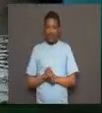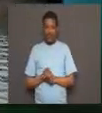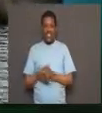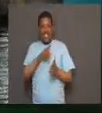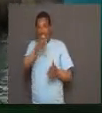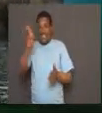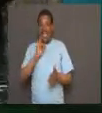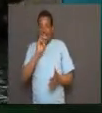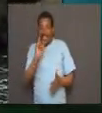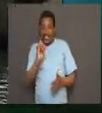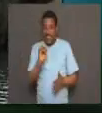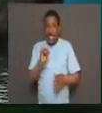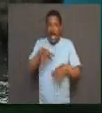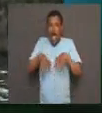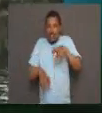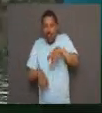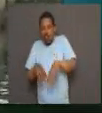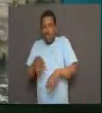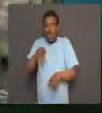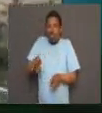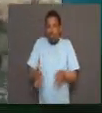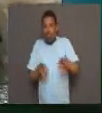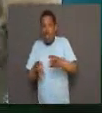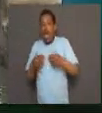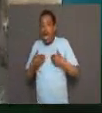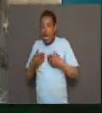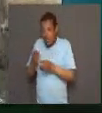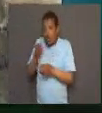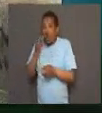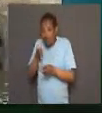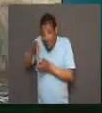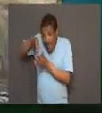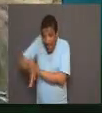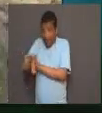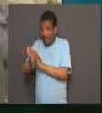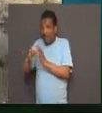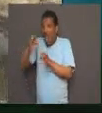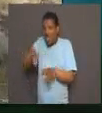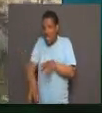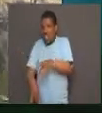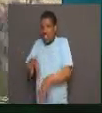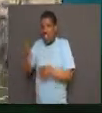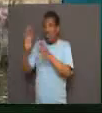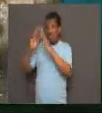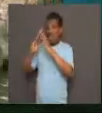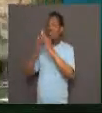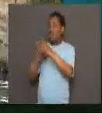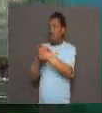There is a mud road leading from her house to a village.